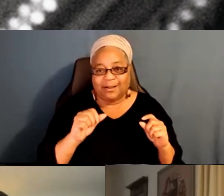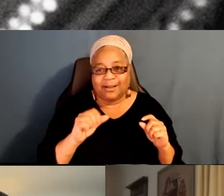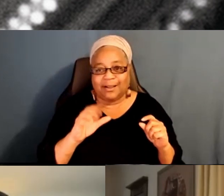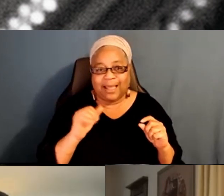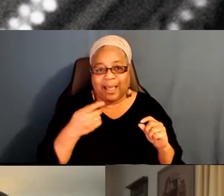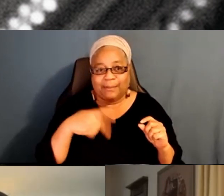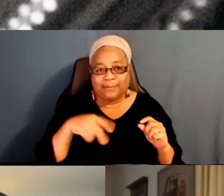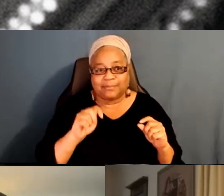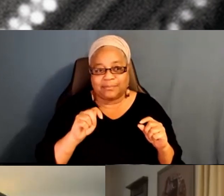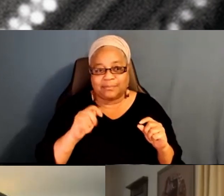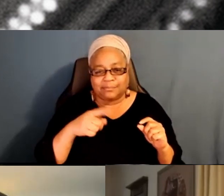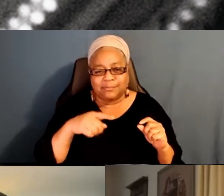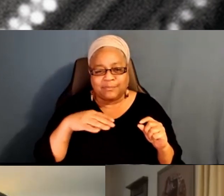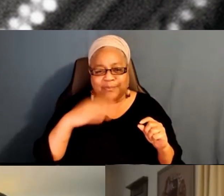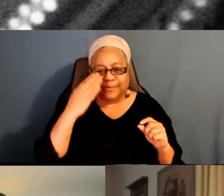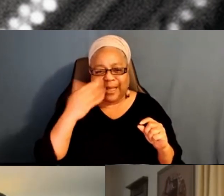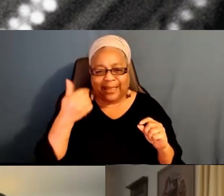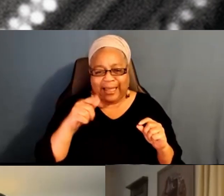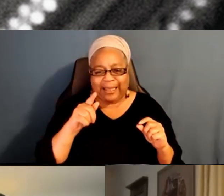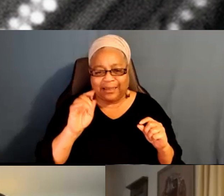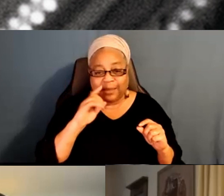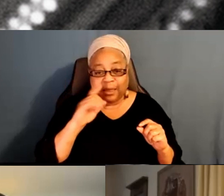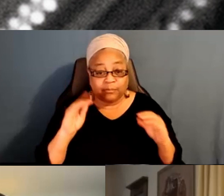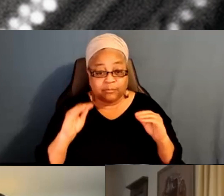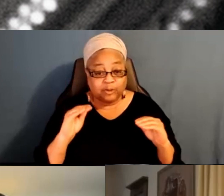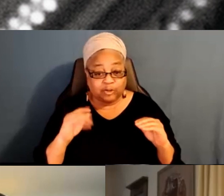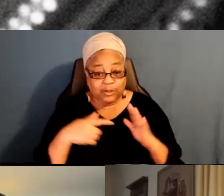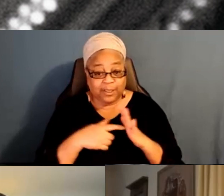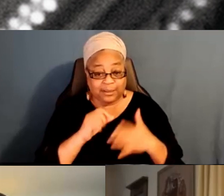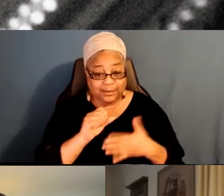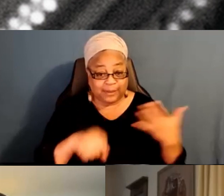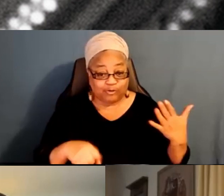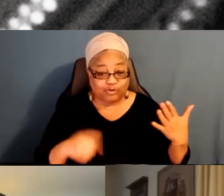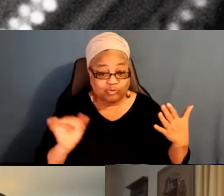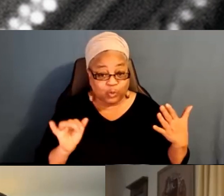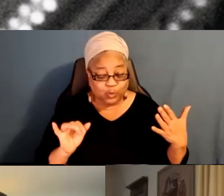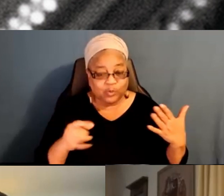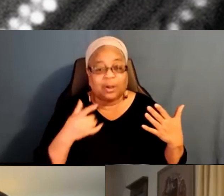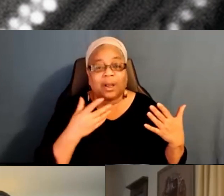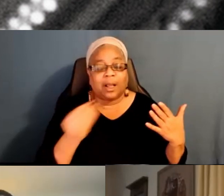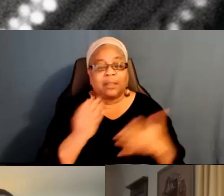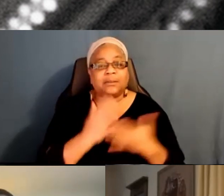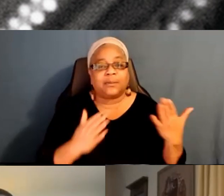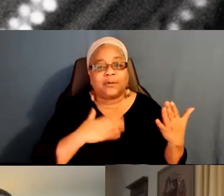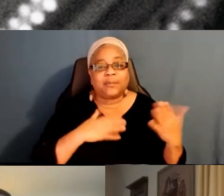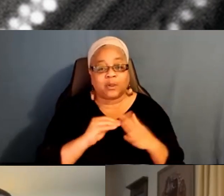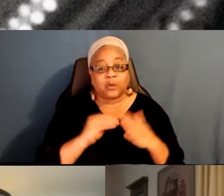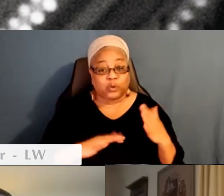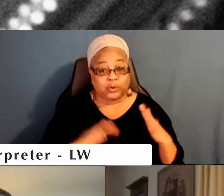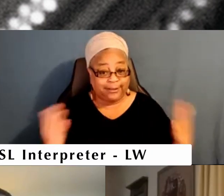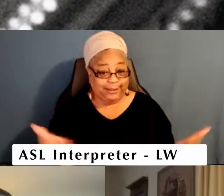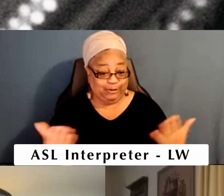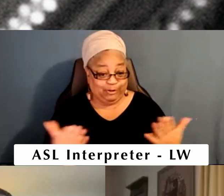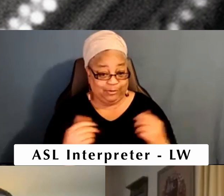which I'm also teaching this semester, and some of my students are here,